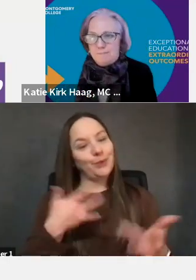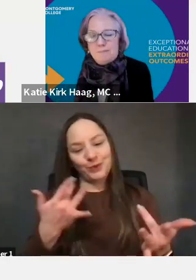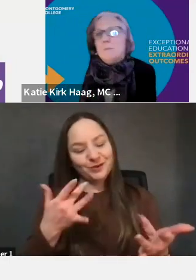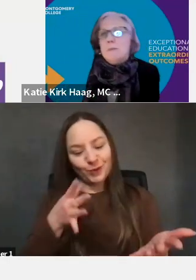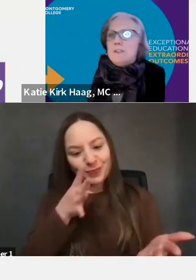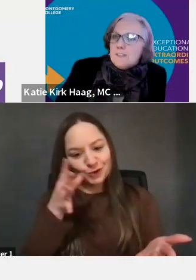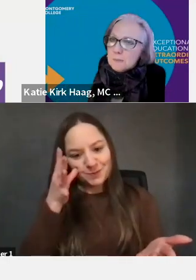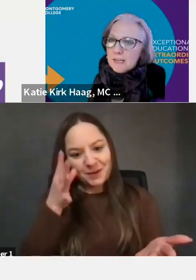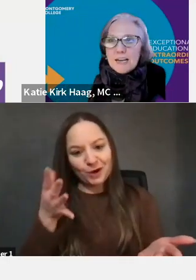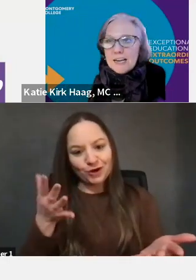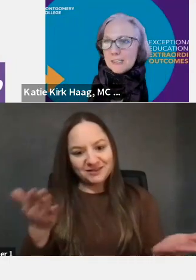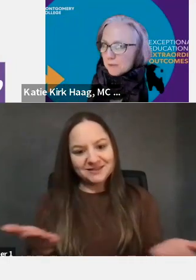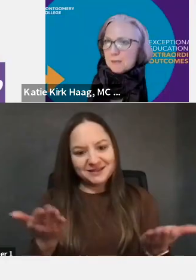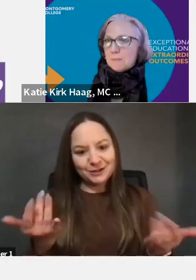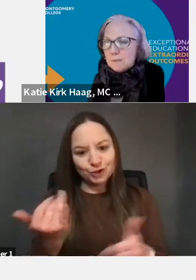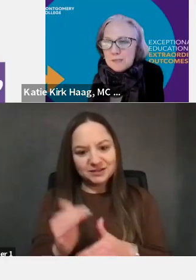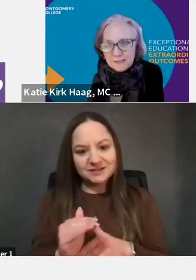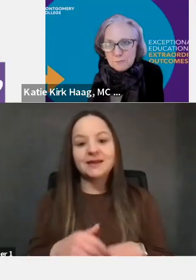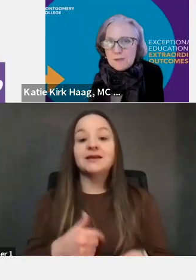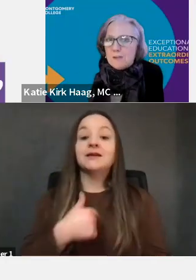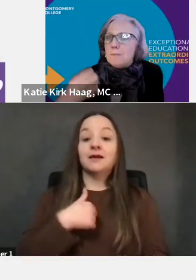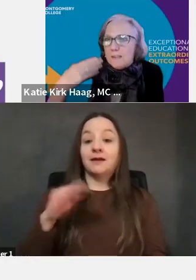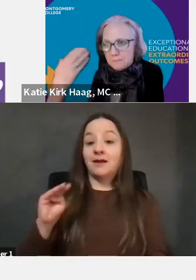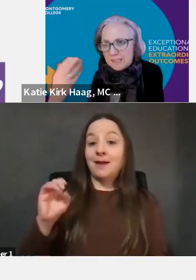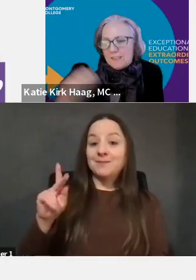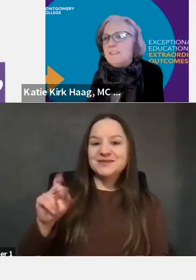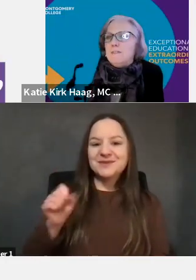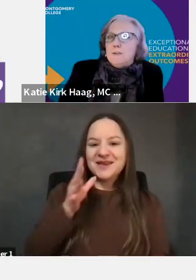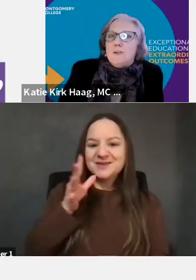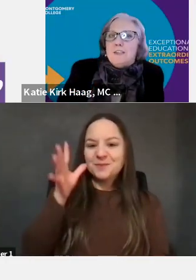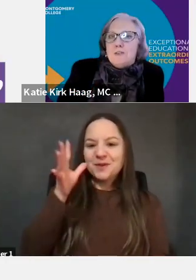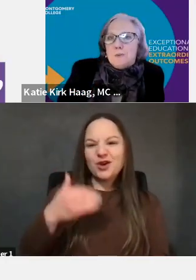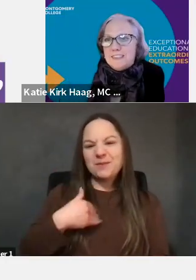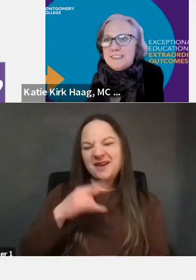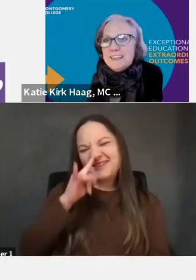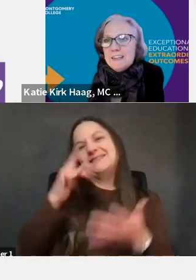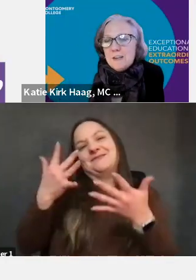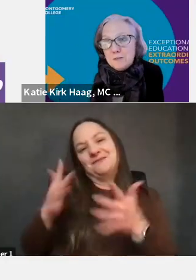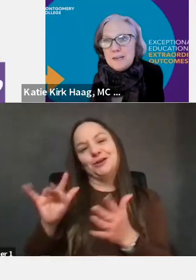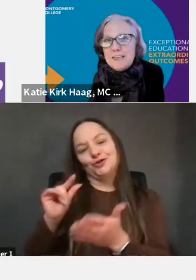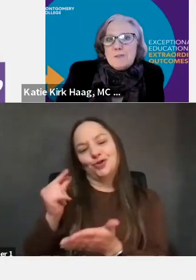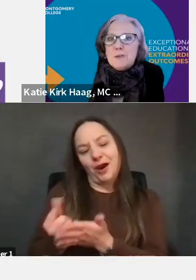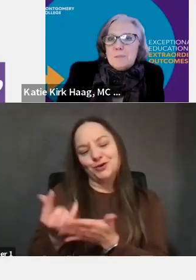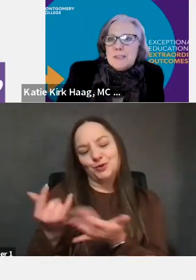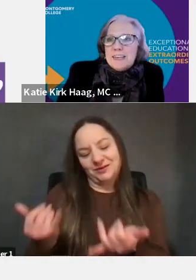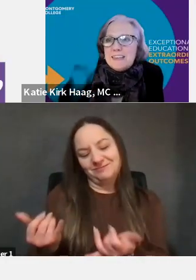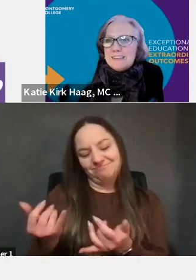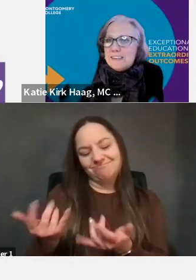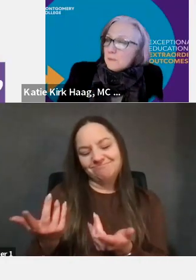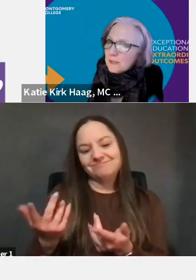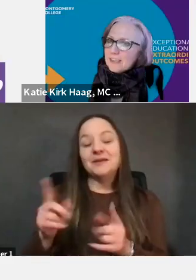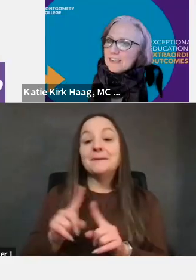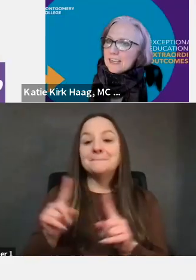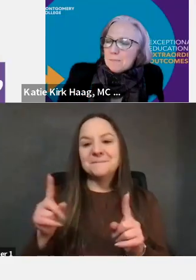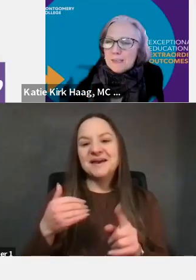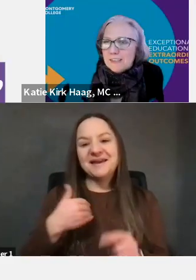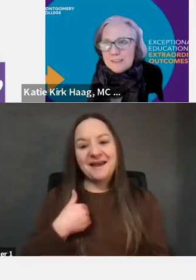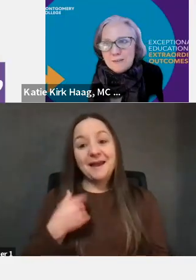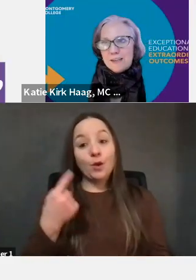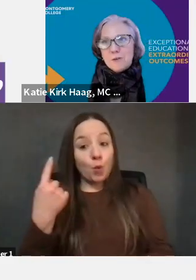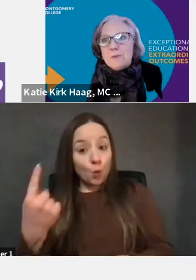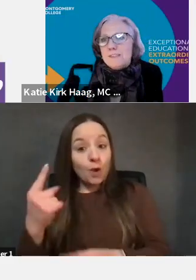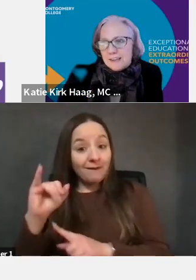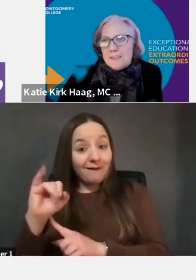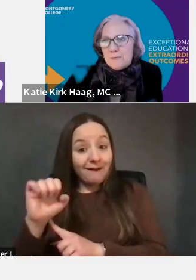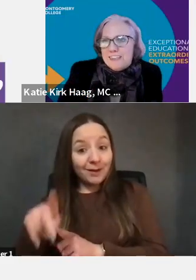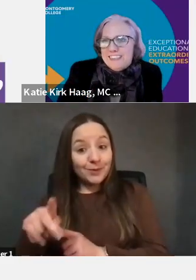parents participate. I am an MCPS parent. My kids have now graduated from high school, but I had one on an IEP,